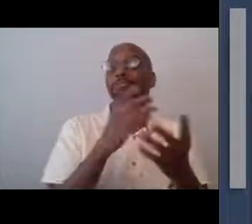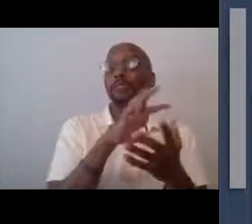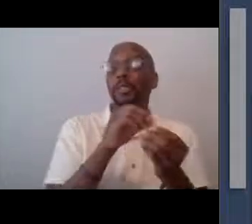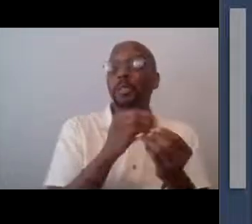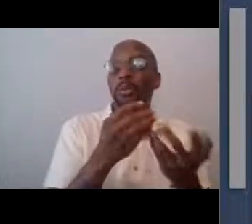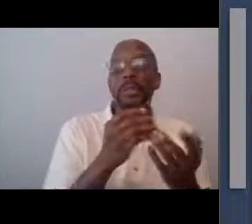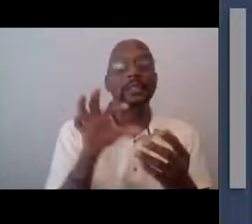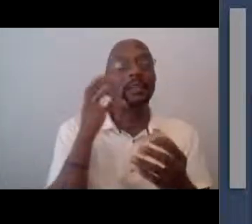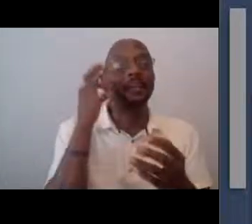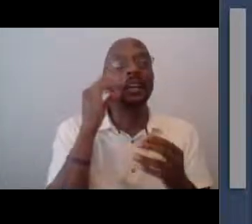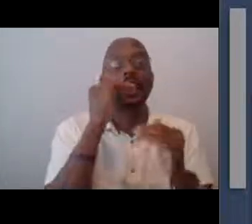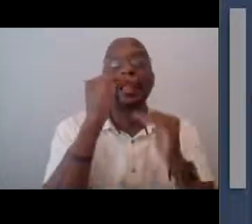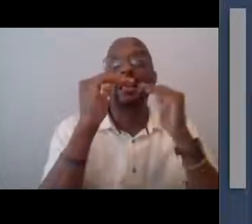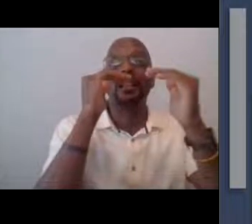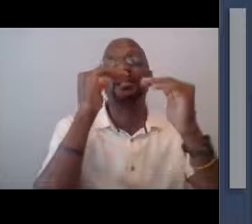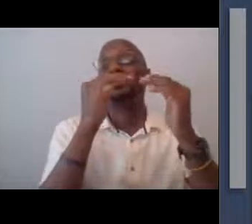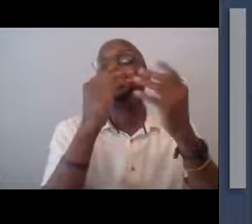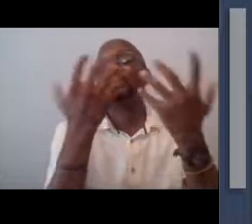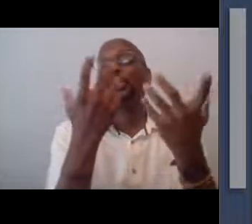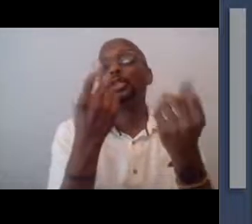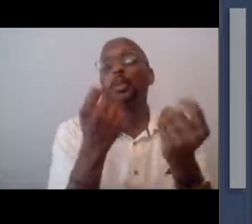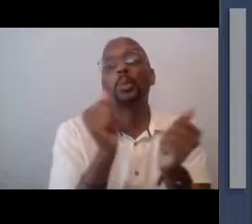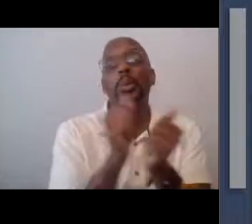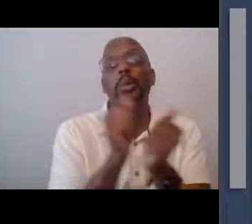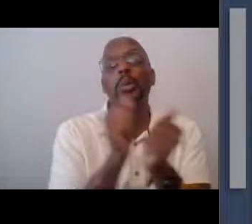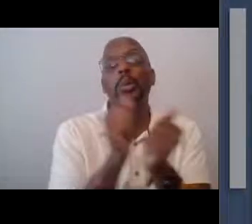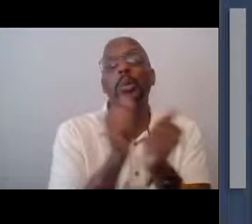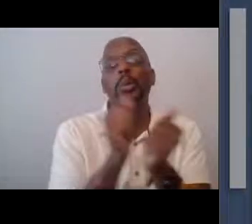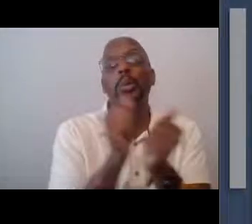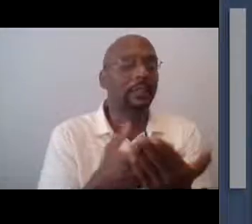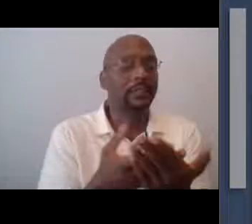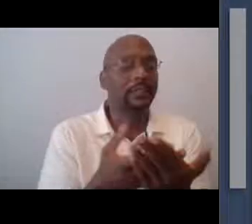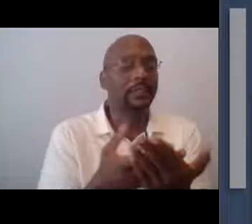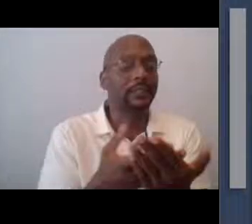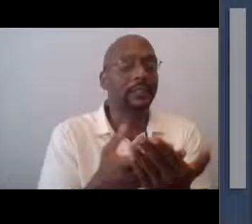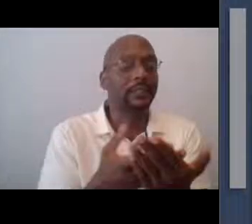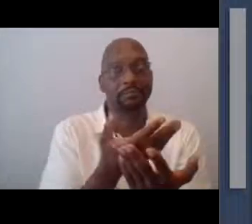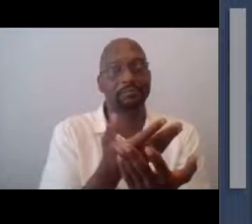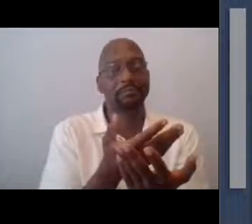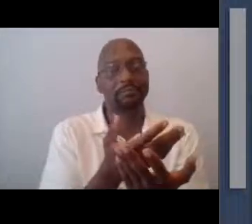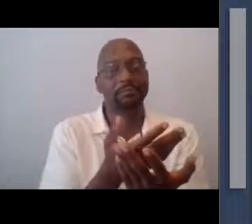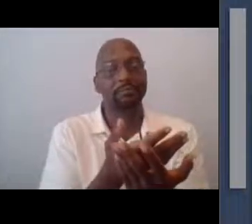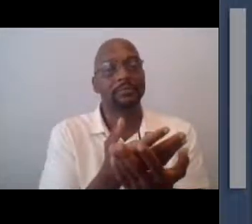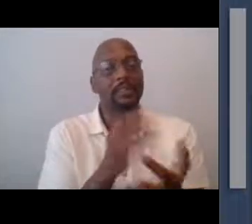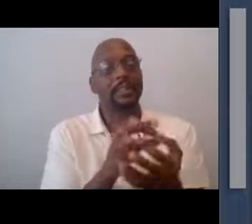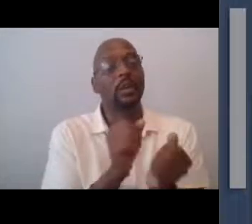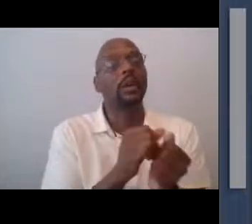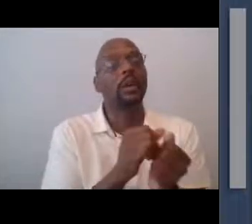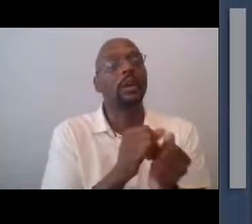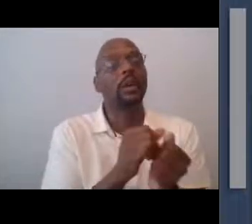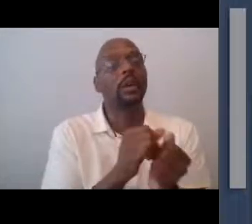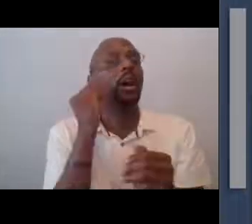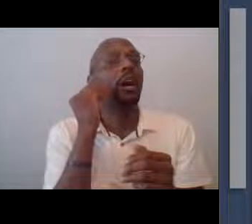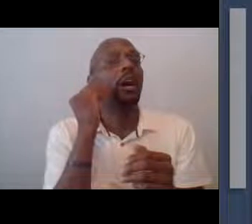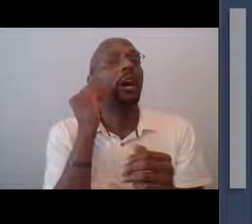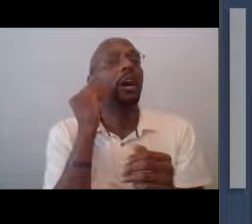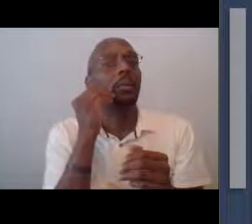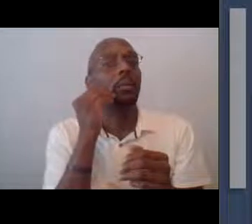some of these monies to address these impacts in regards to homelessness, because it is having a drastic impact on the system.